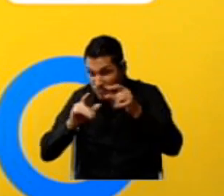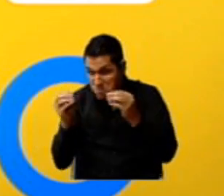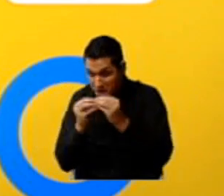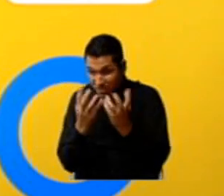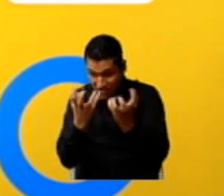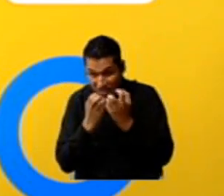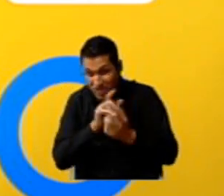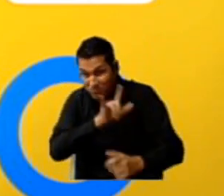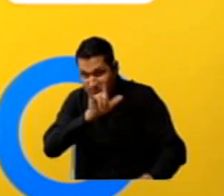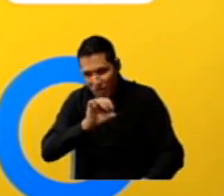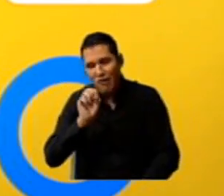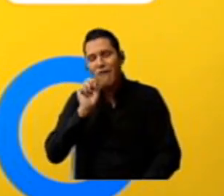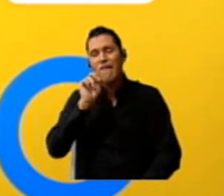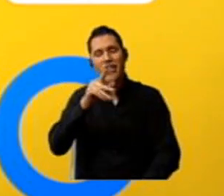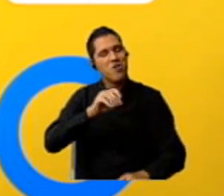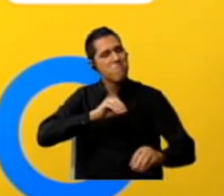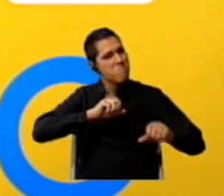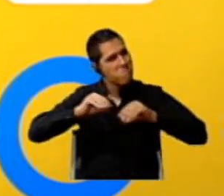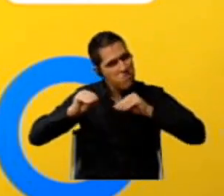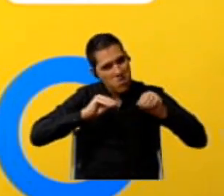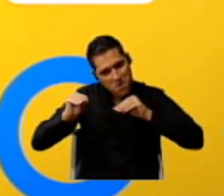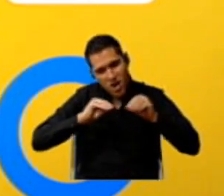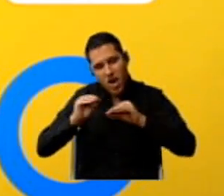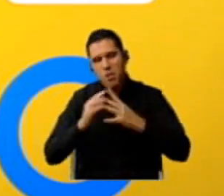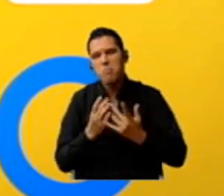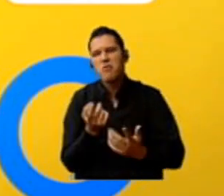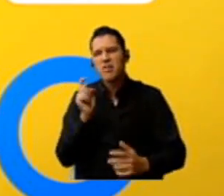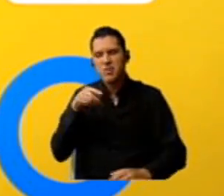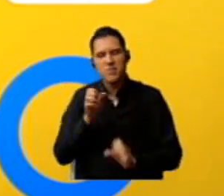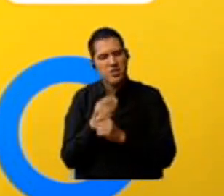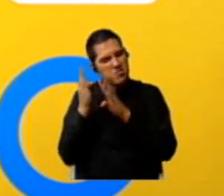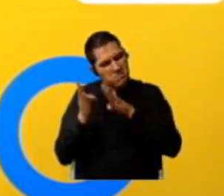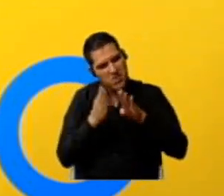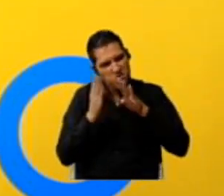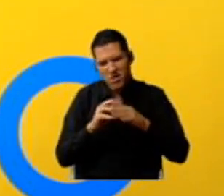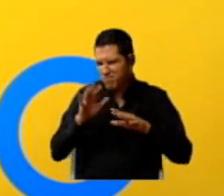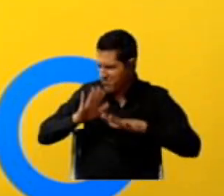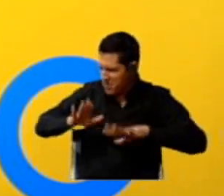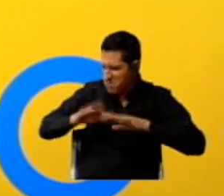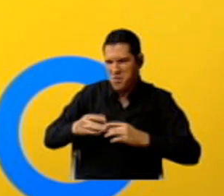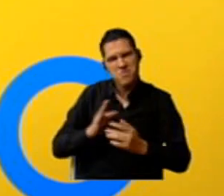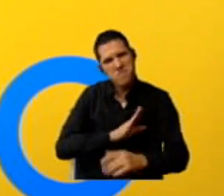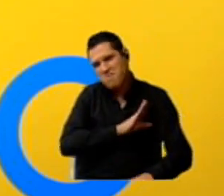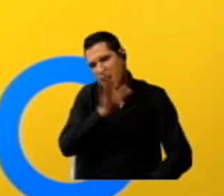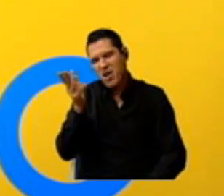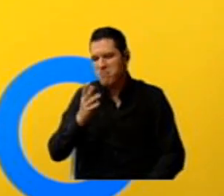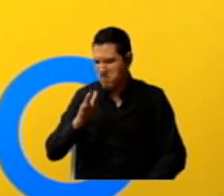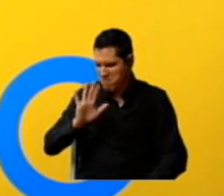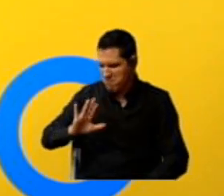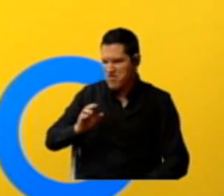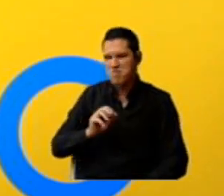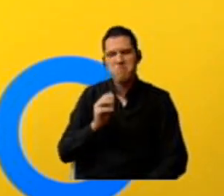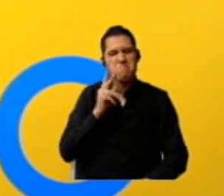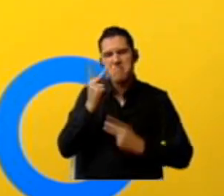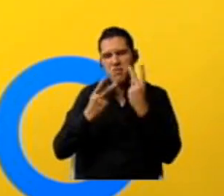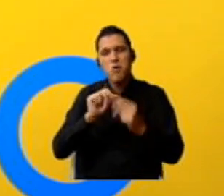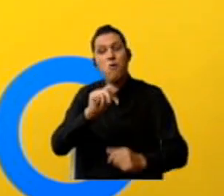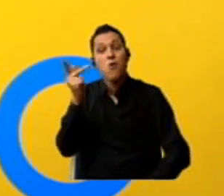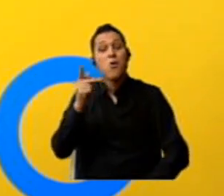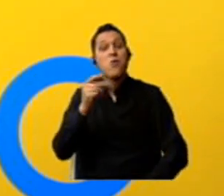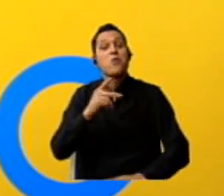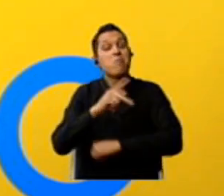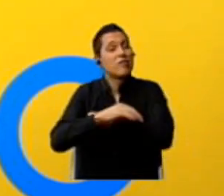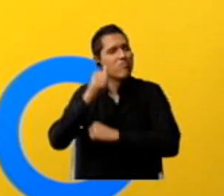Let's get moving. I have plenty of time. Don't worry. Let's go. Let's go to this other country. Remember